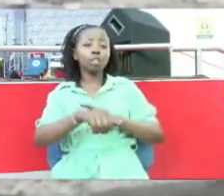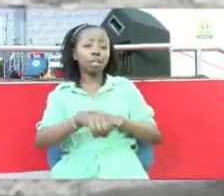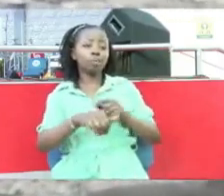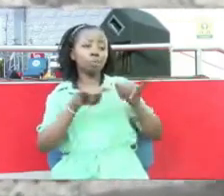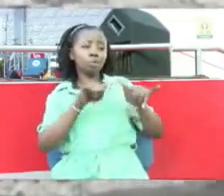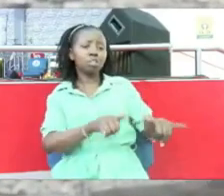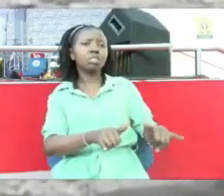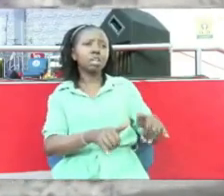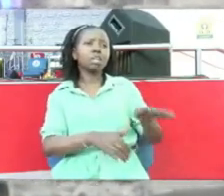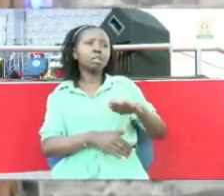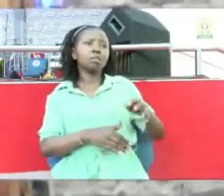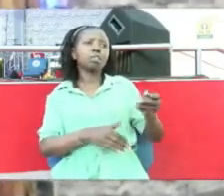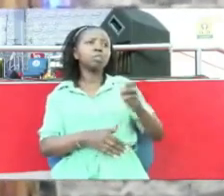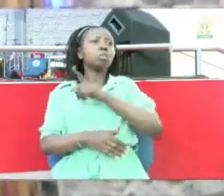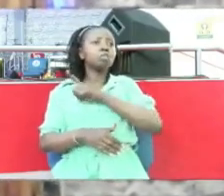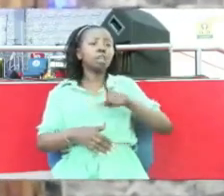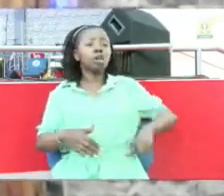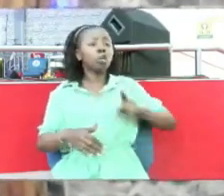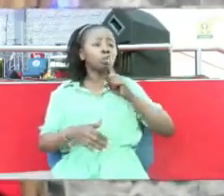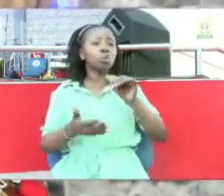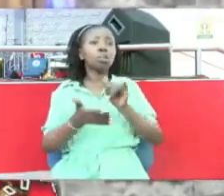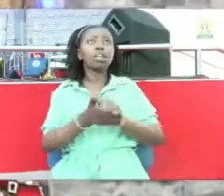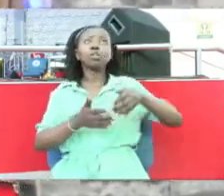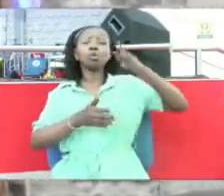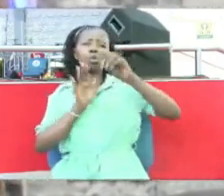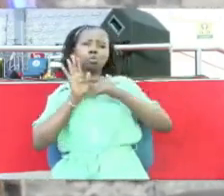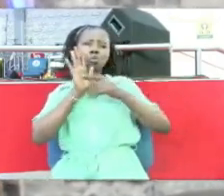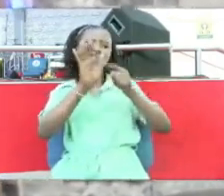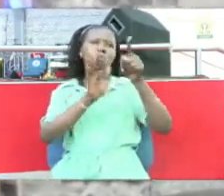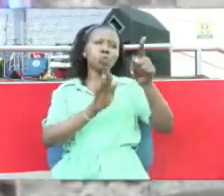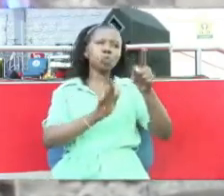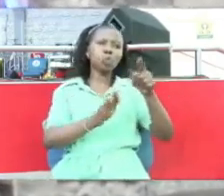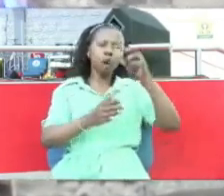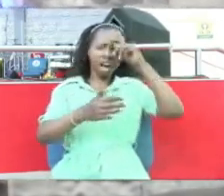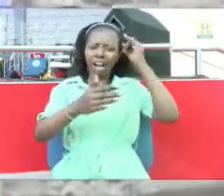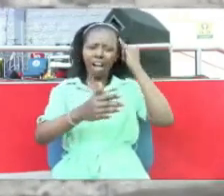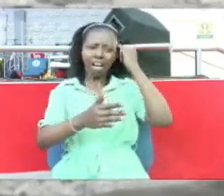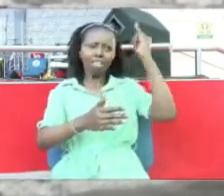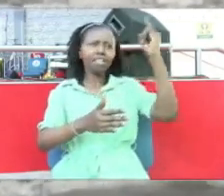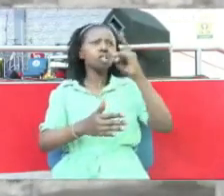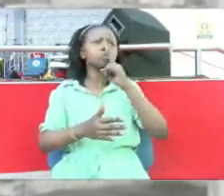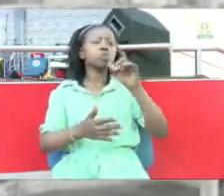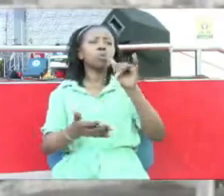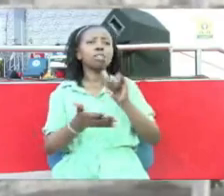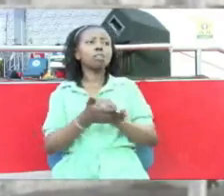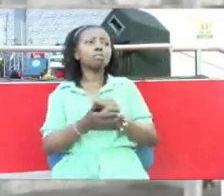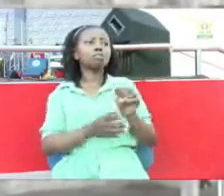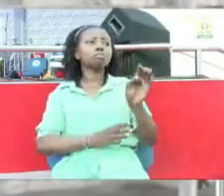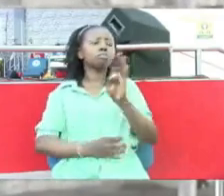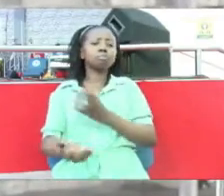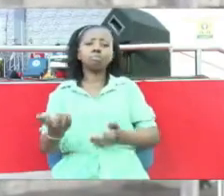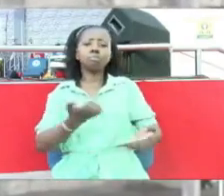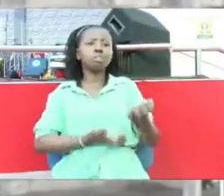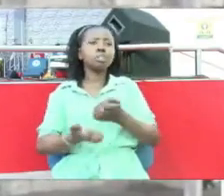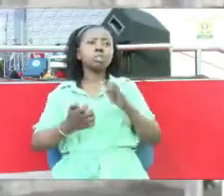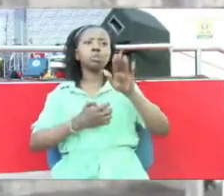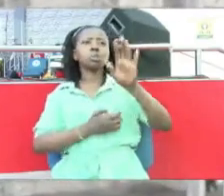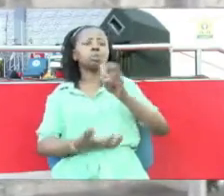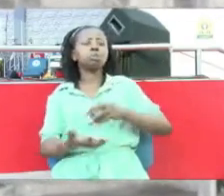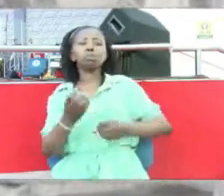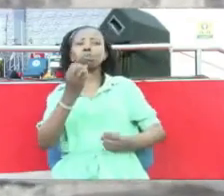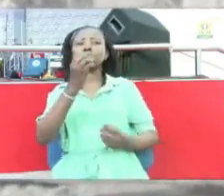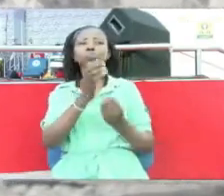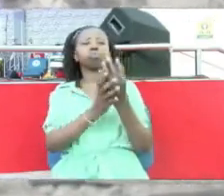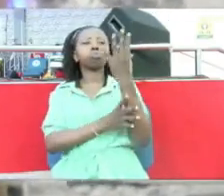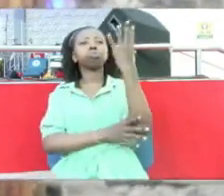you divine ideas that will make your business come from one level to another. Itakuwa zaidi ya yule